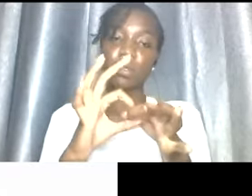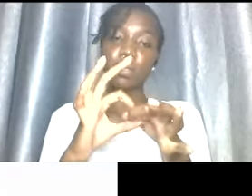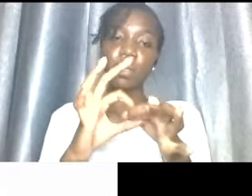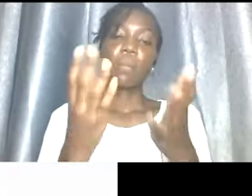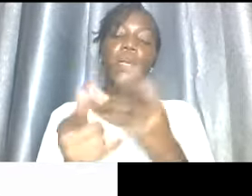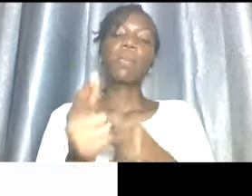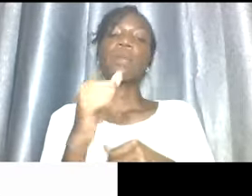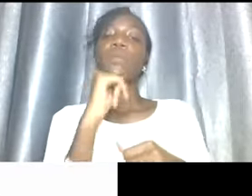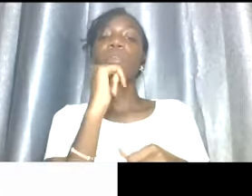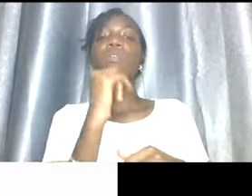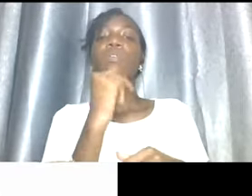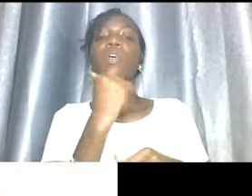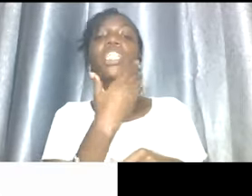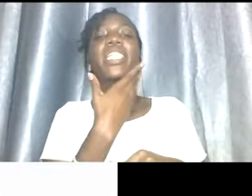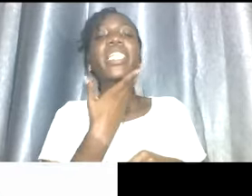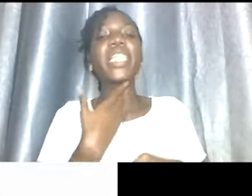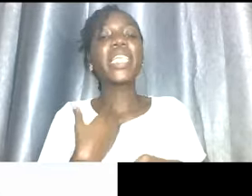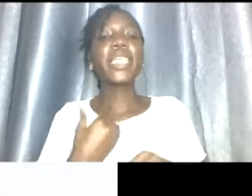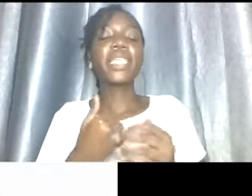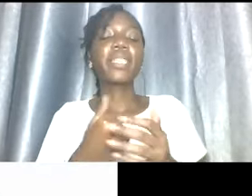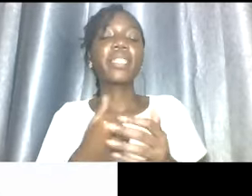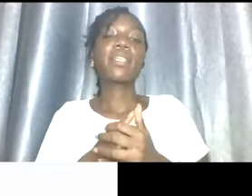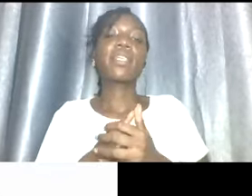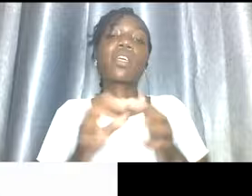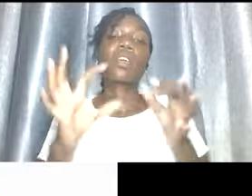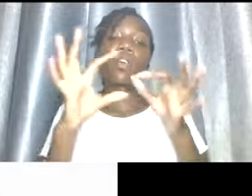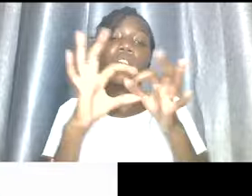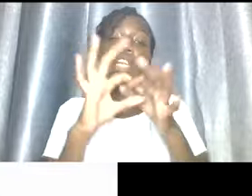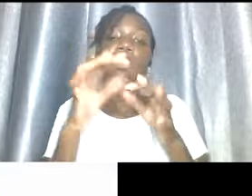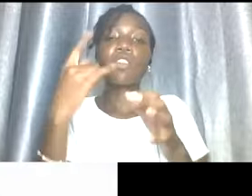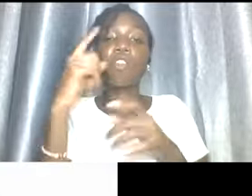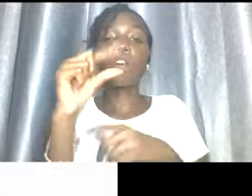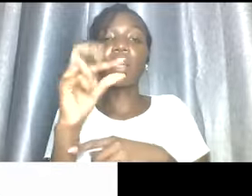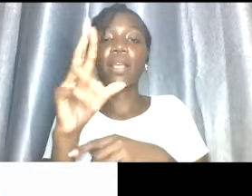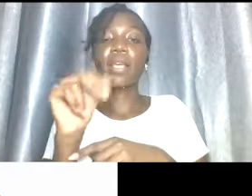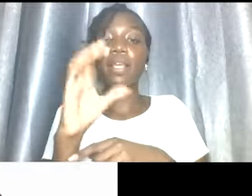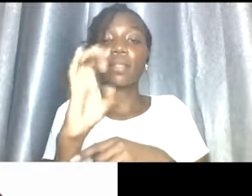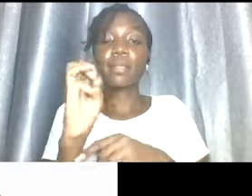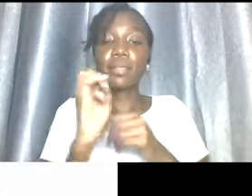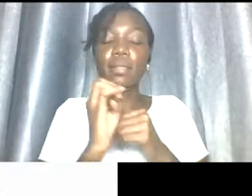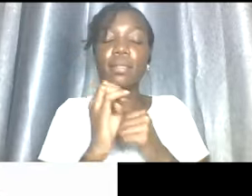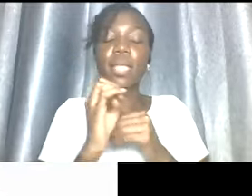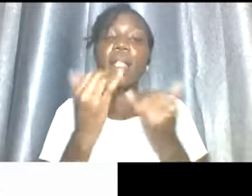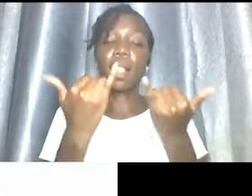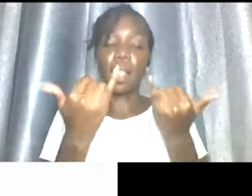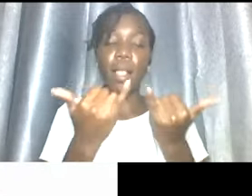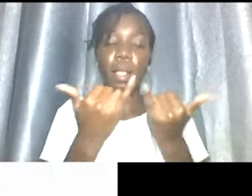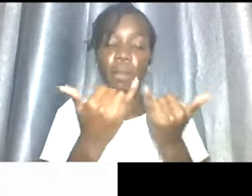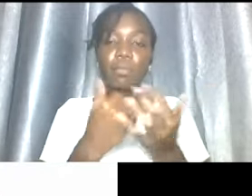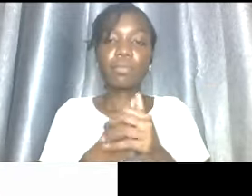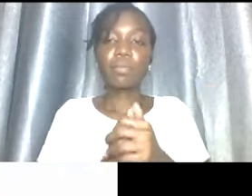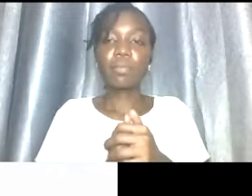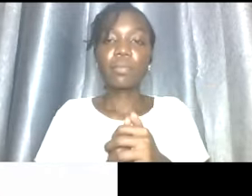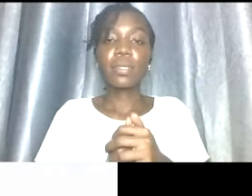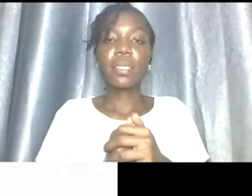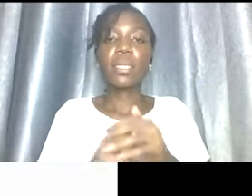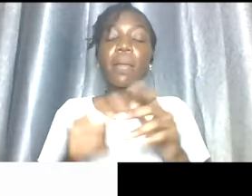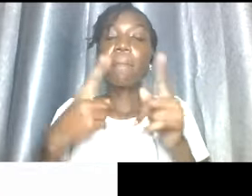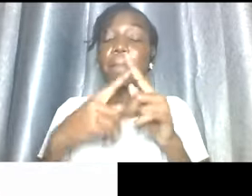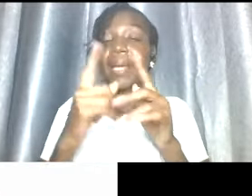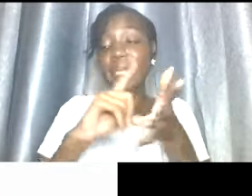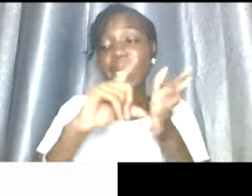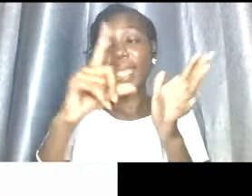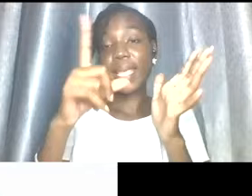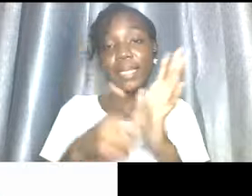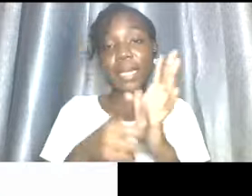need a connection of grace at this point in time, but later on down the line, you just